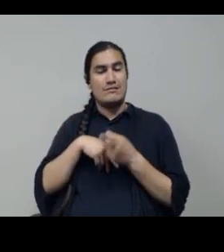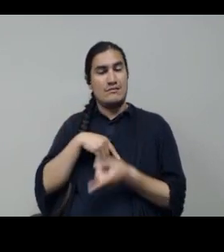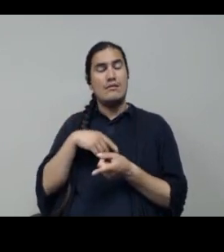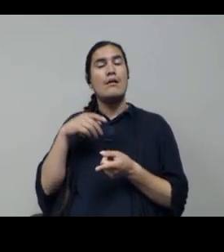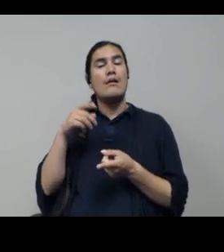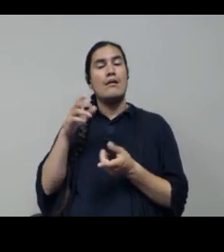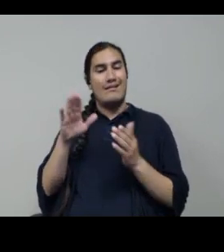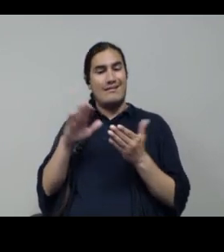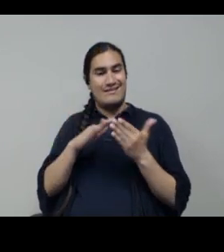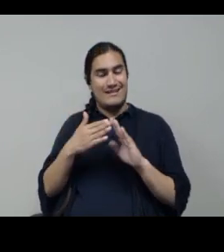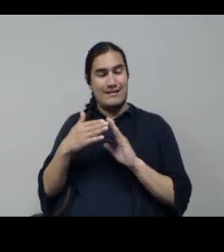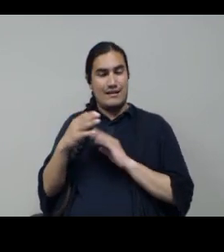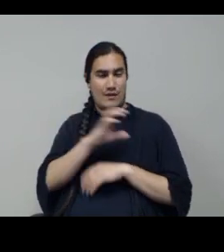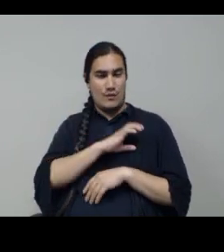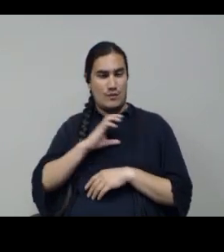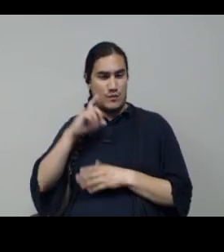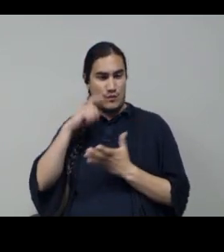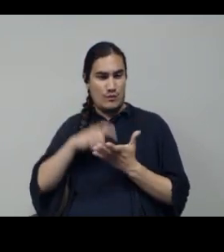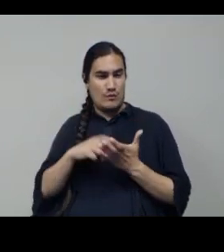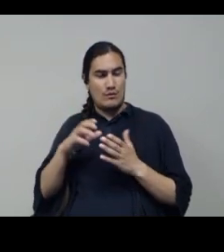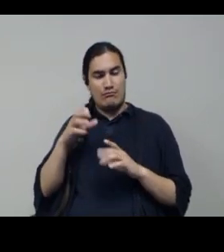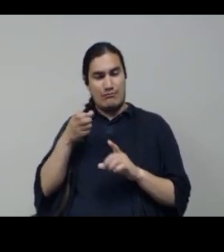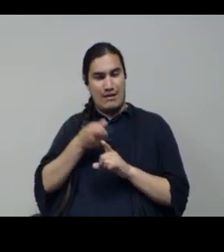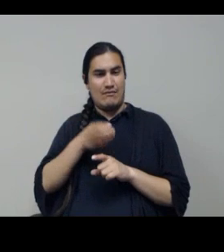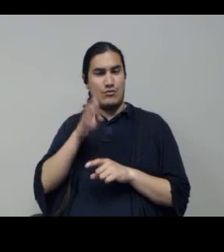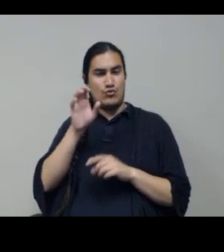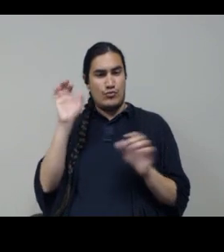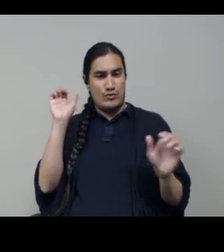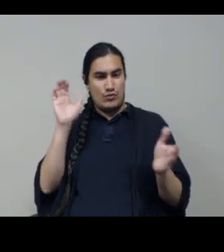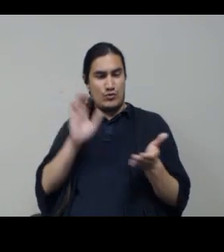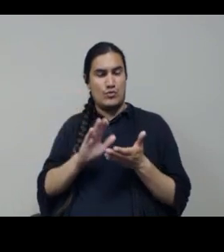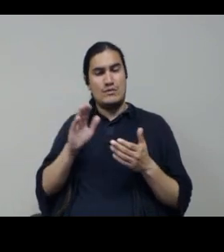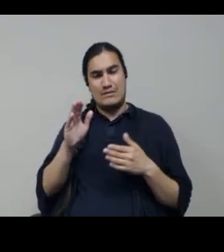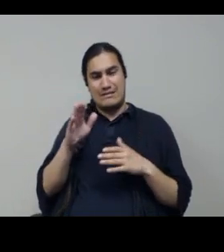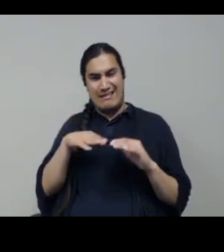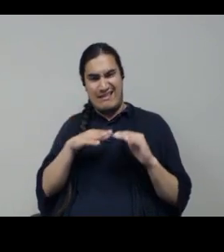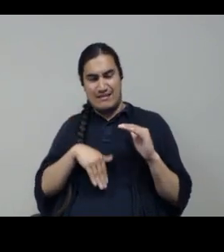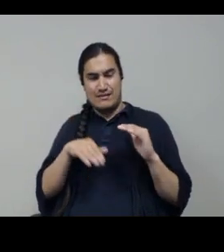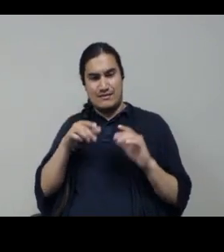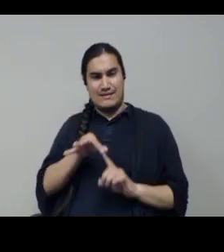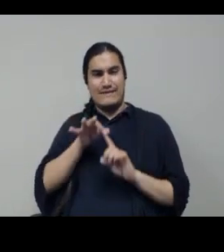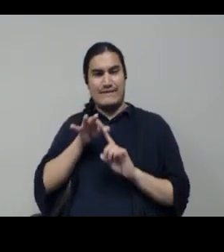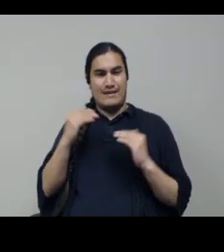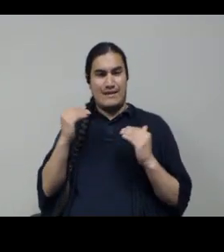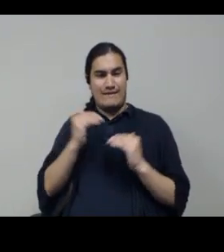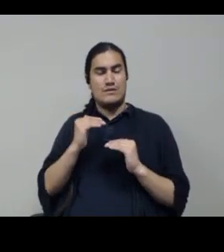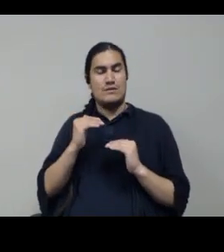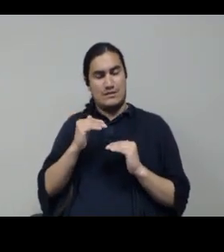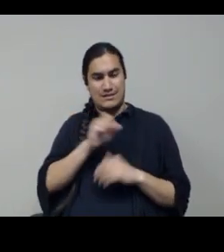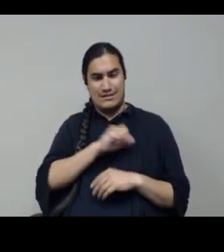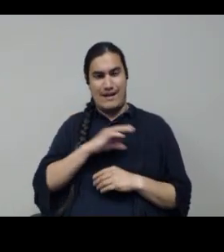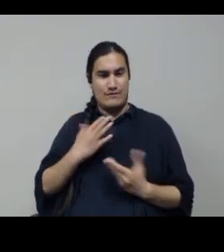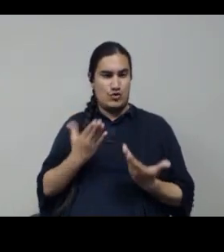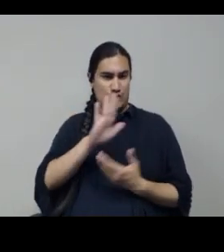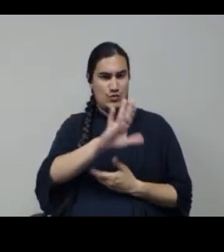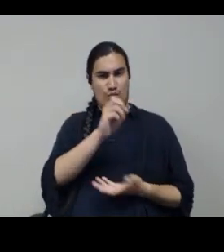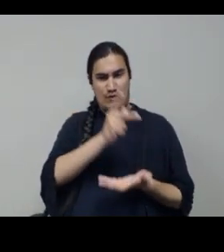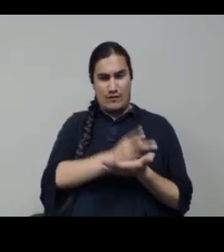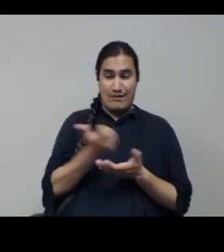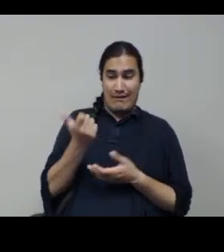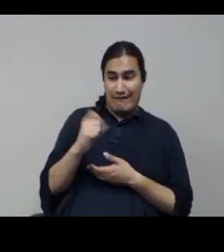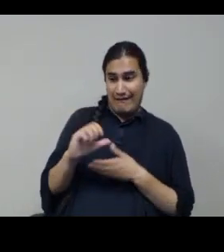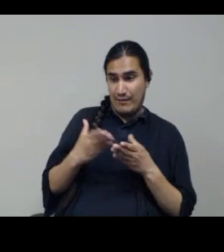that environmental impacts could be reduced to less than significant levels. Staff recommends your approval. Any public